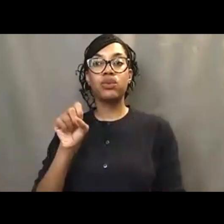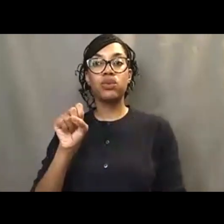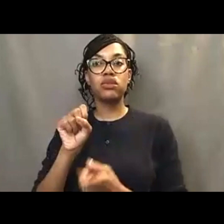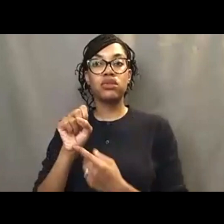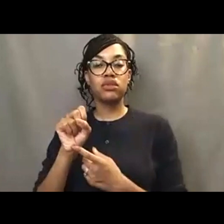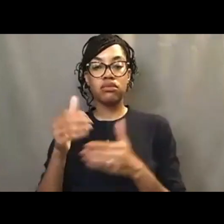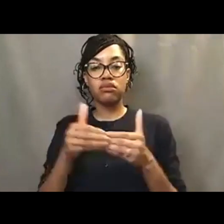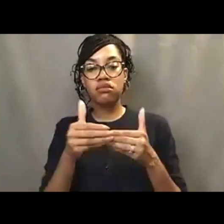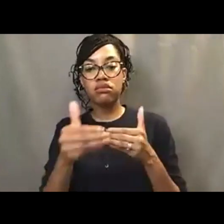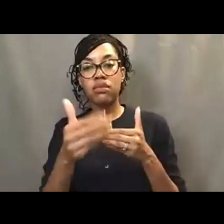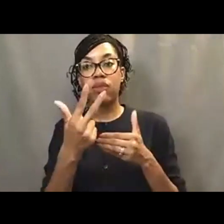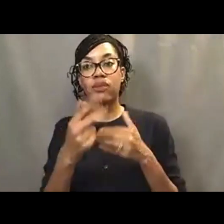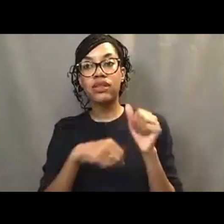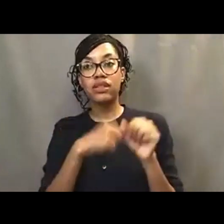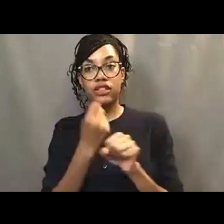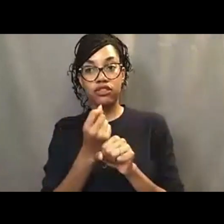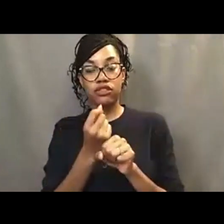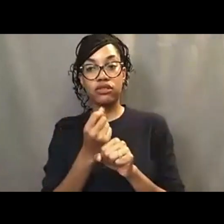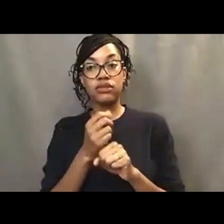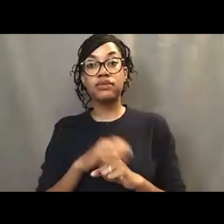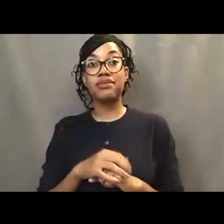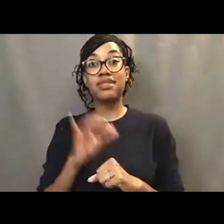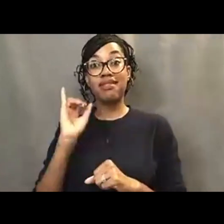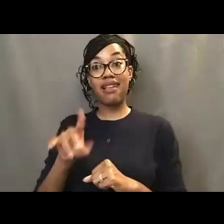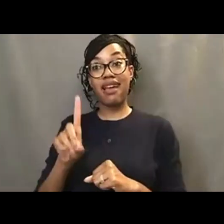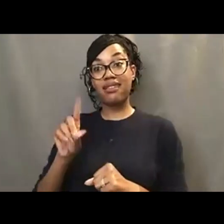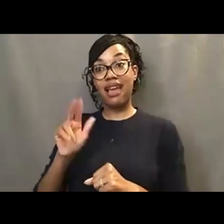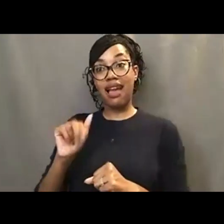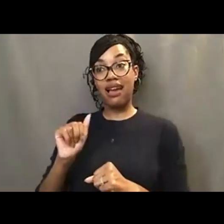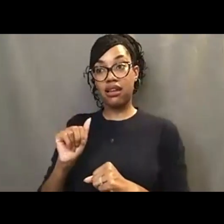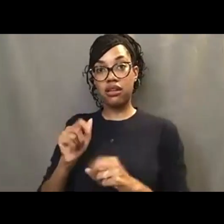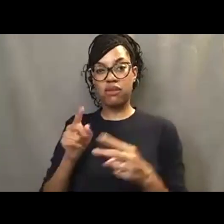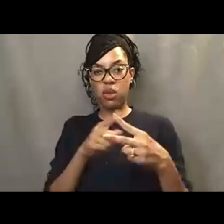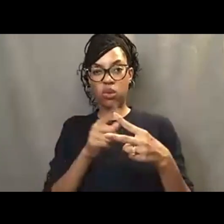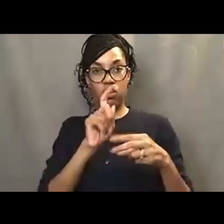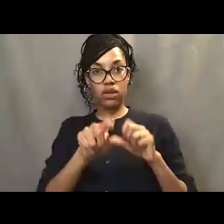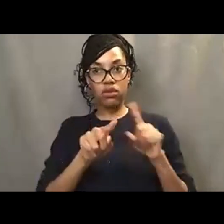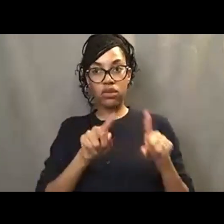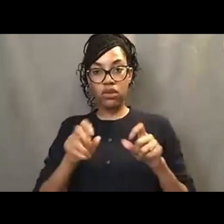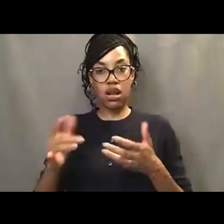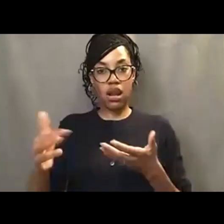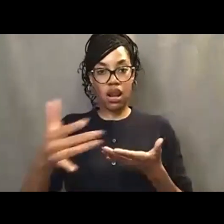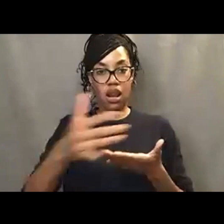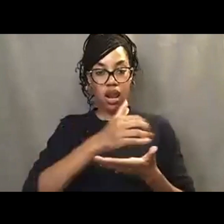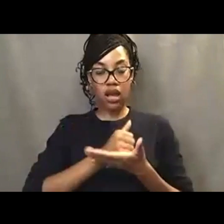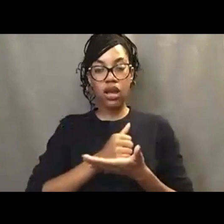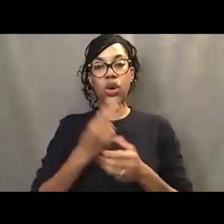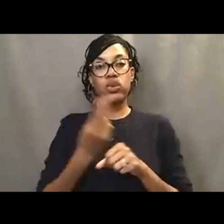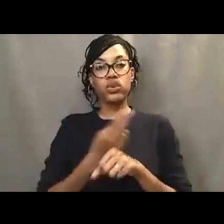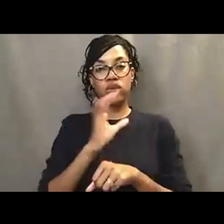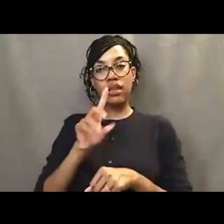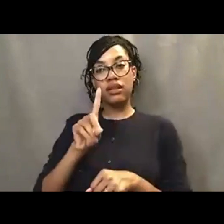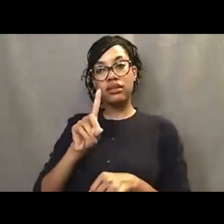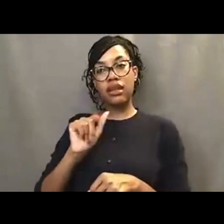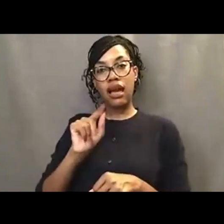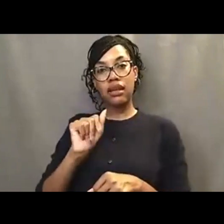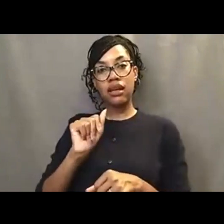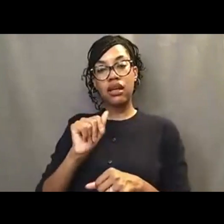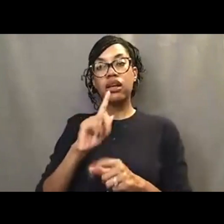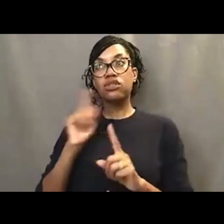the data that we gather to drive our agenda forward. And so whatever